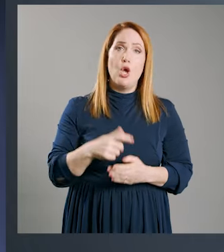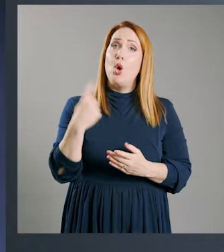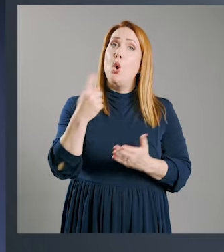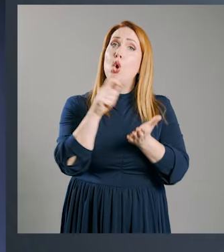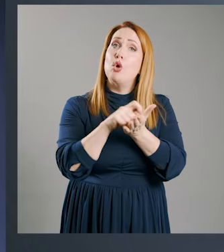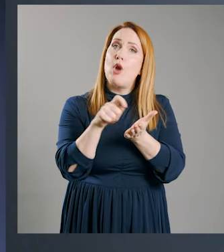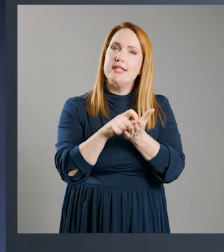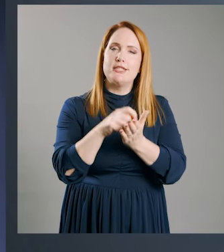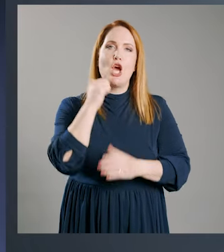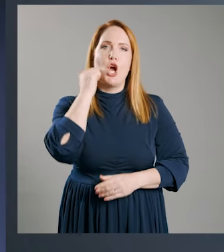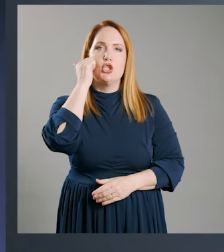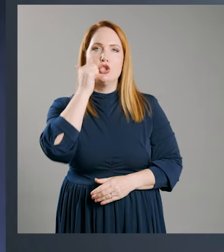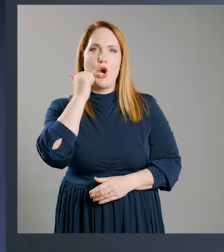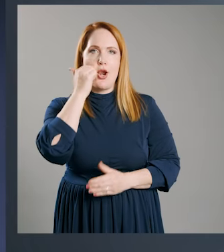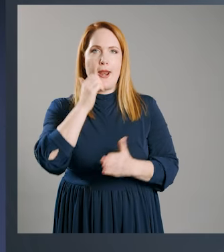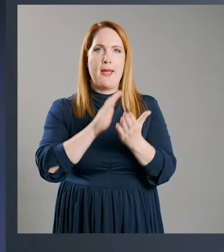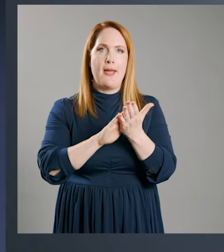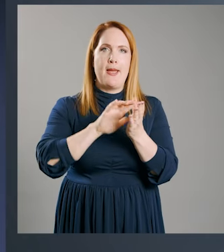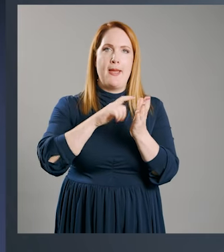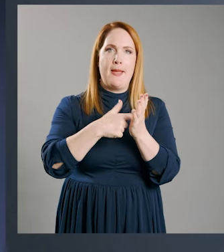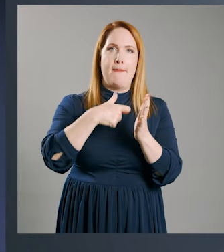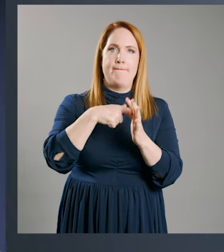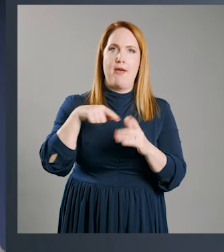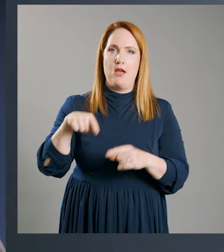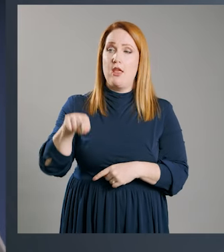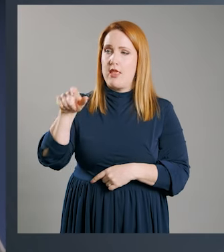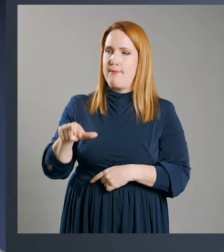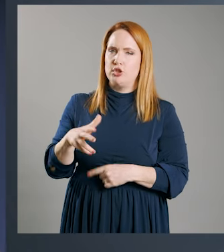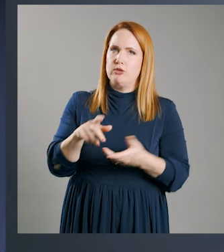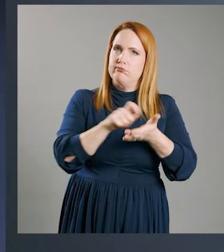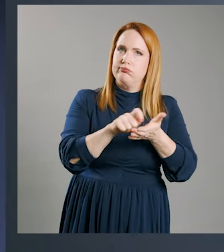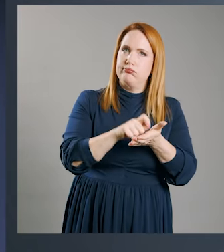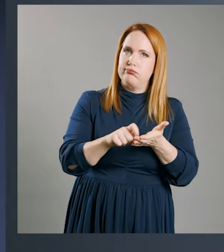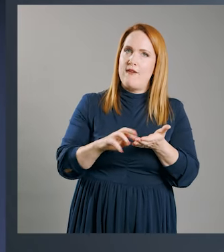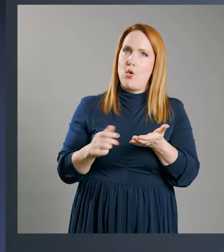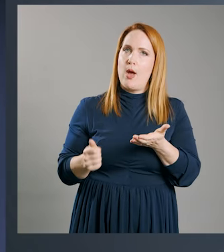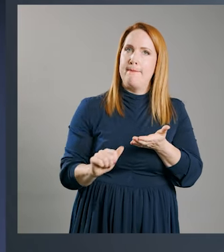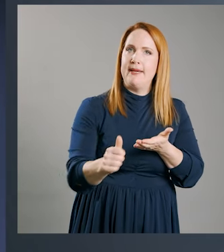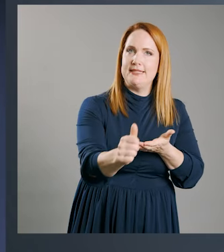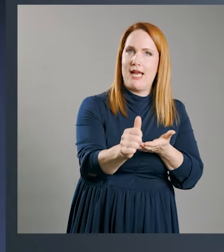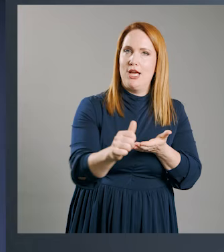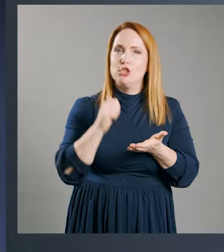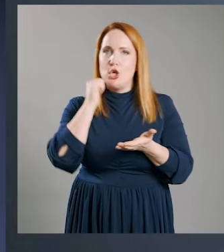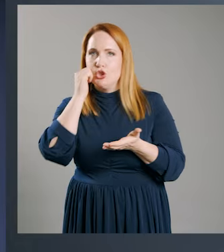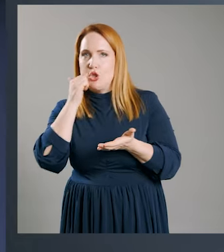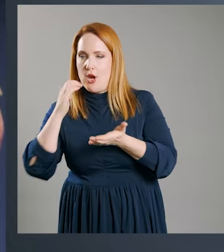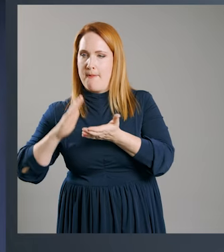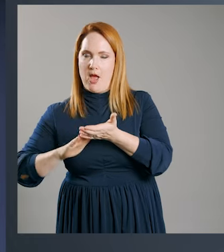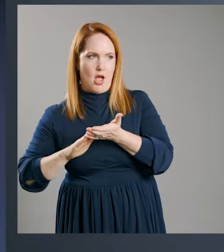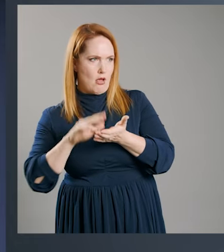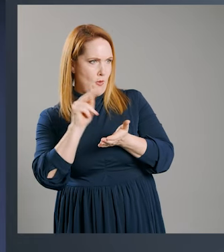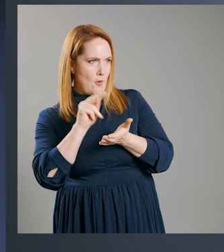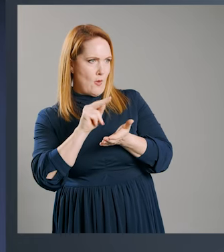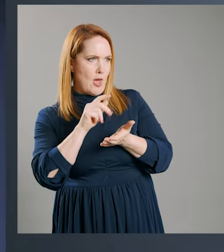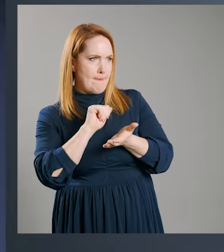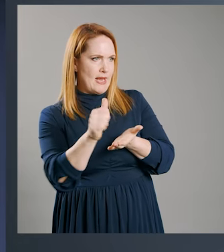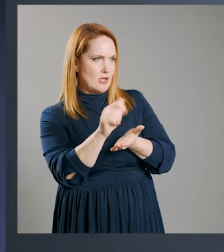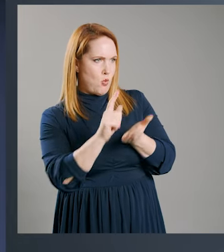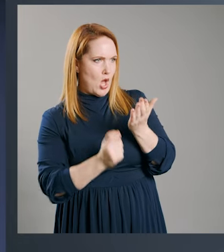Mark, who we believe was the scribe of Peter. So John Mark was recording Peter's